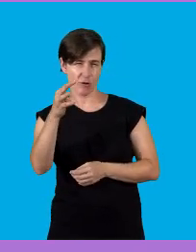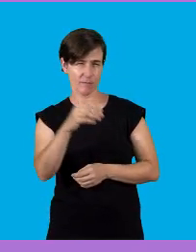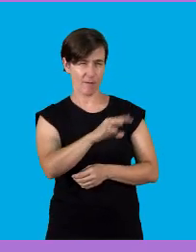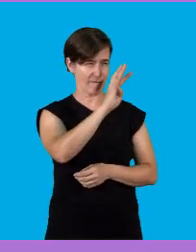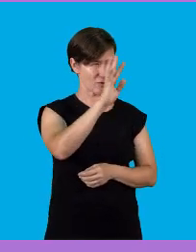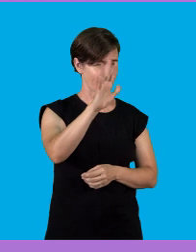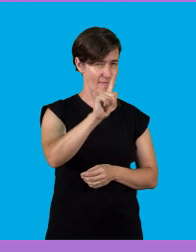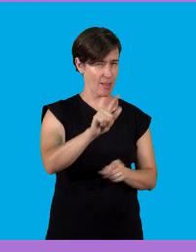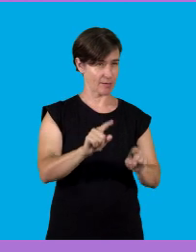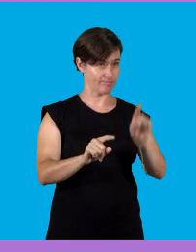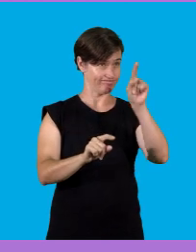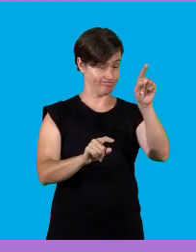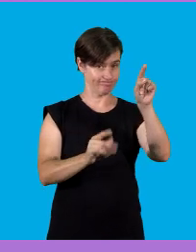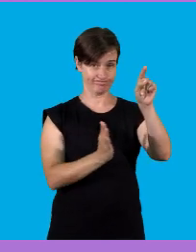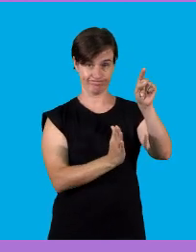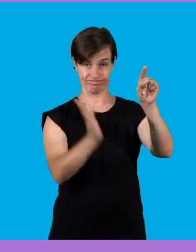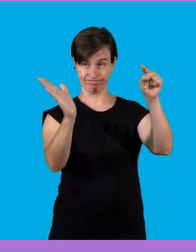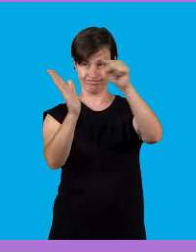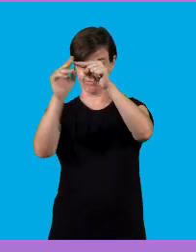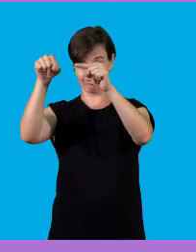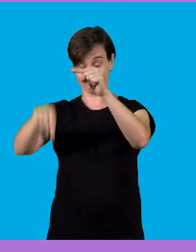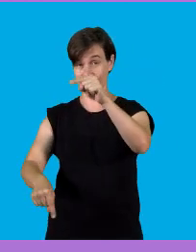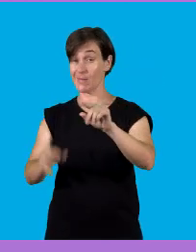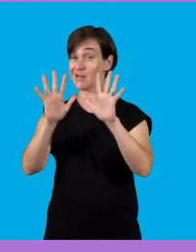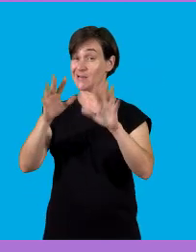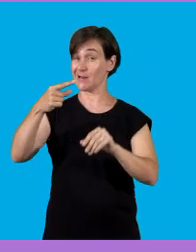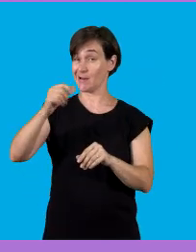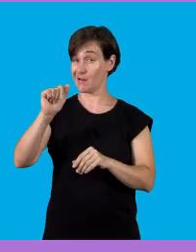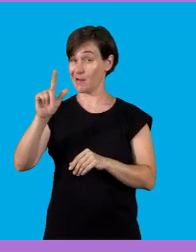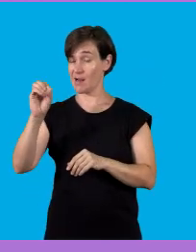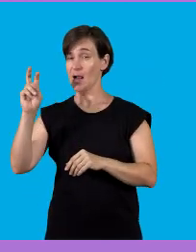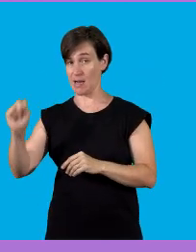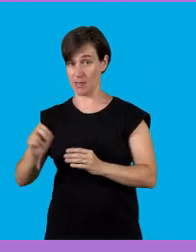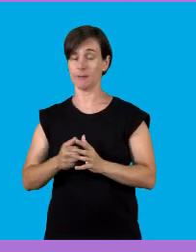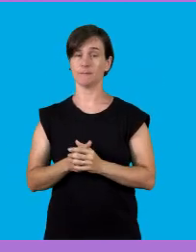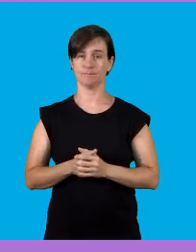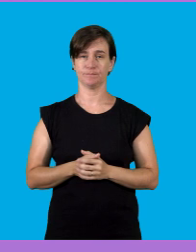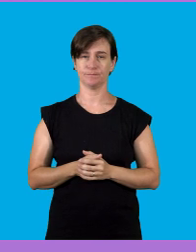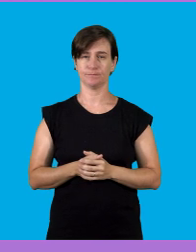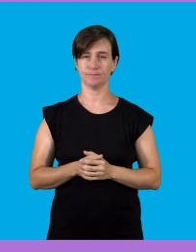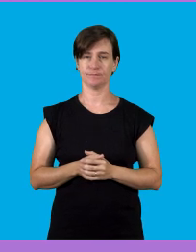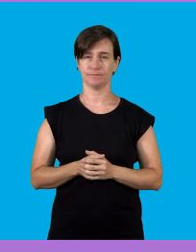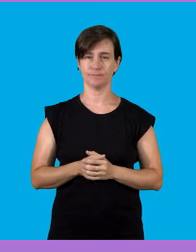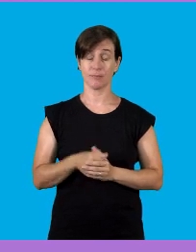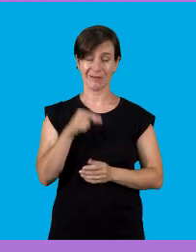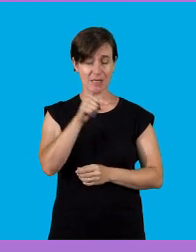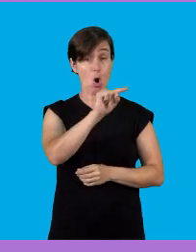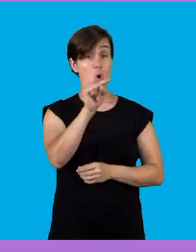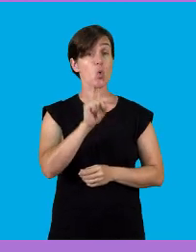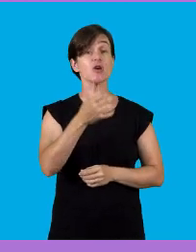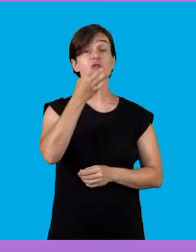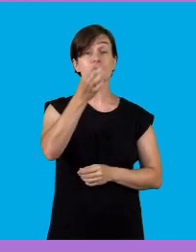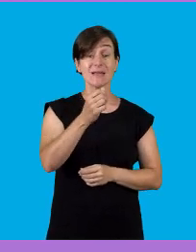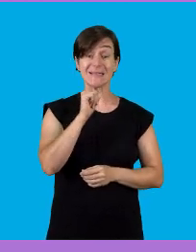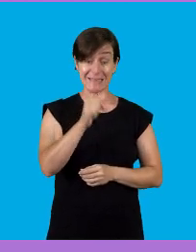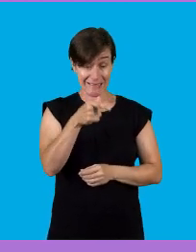that 45 liters of fuel will be equivalent to 10 gallons, right? Because the question stated